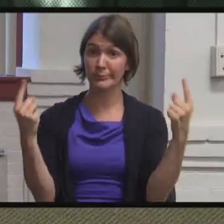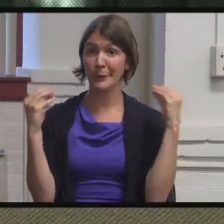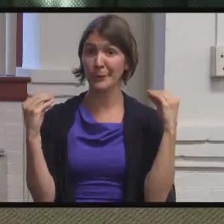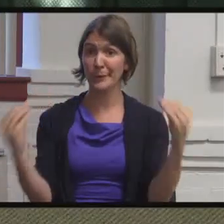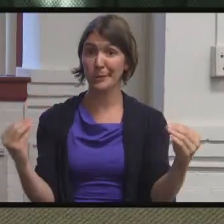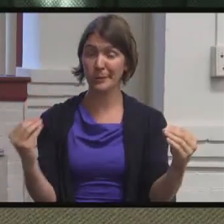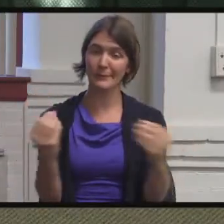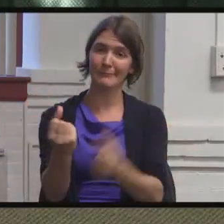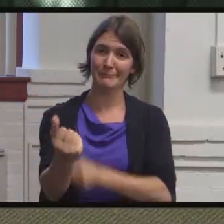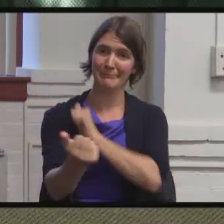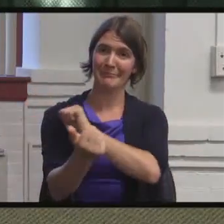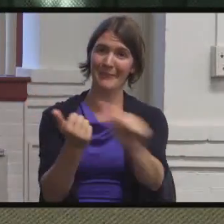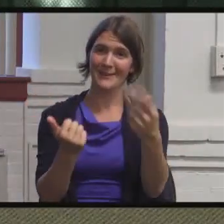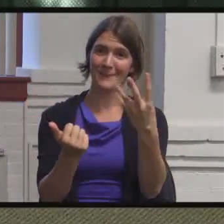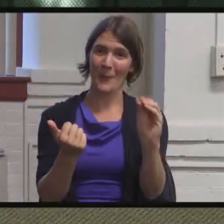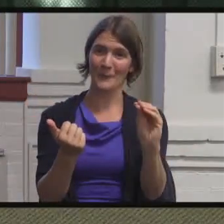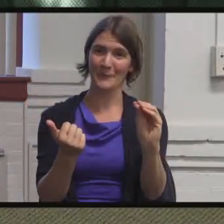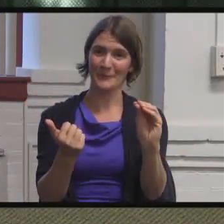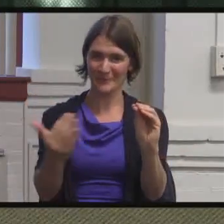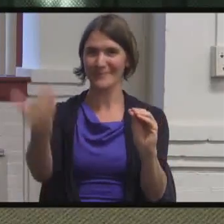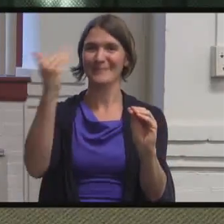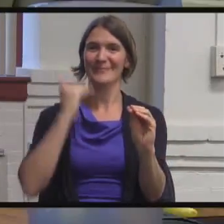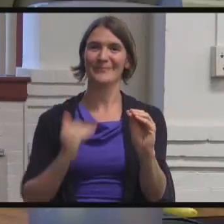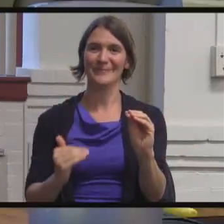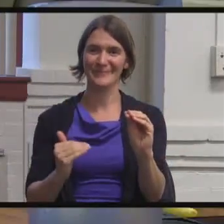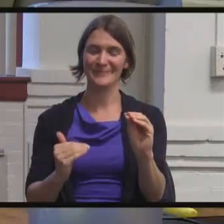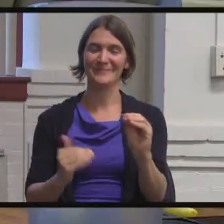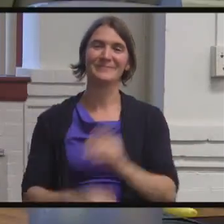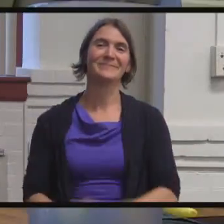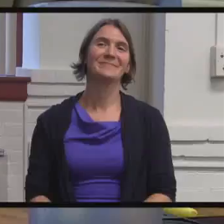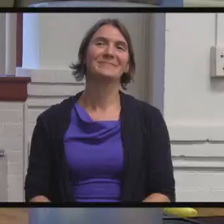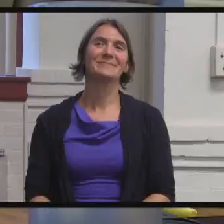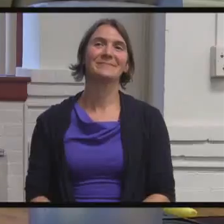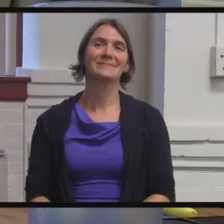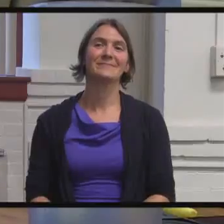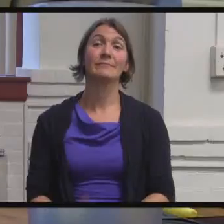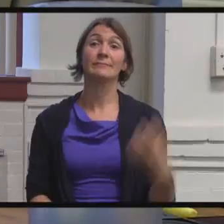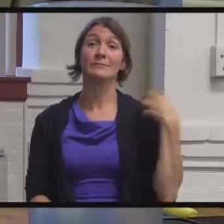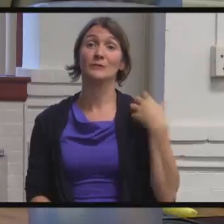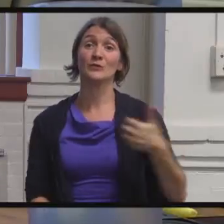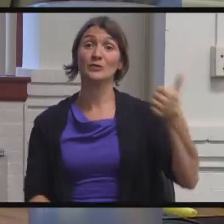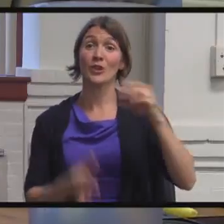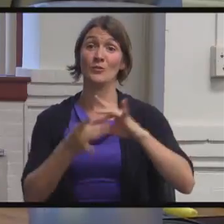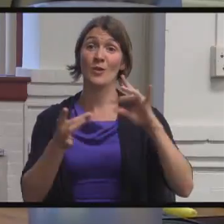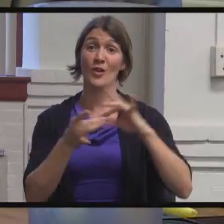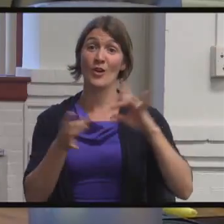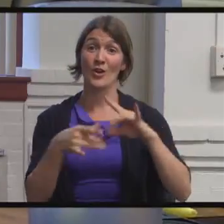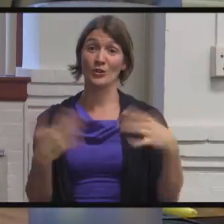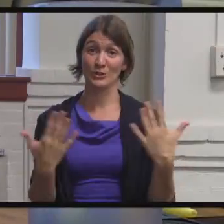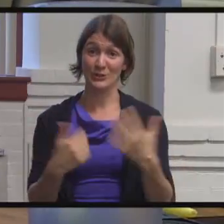or abstaining? That carries 4-0. The next matter on the agenda is chair's remarks.